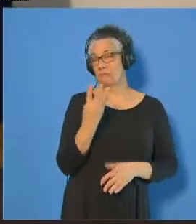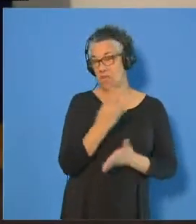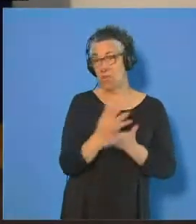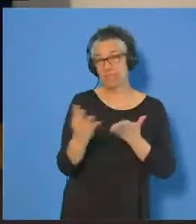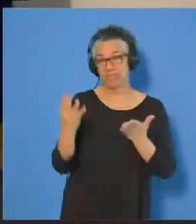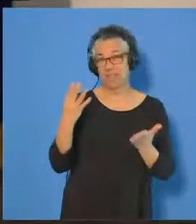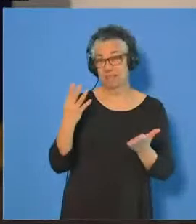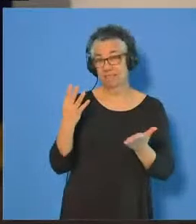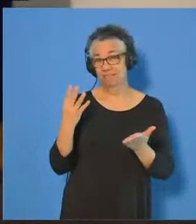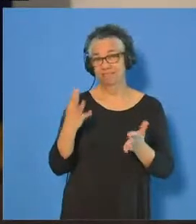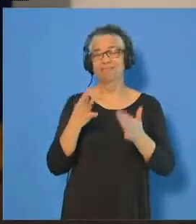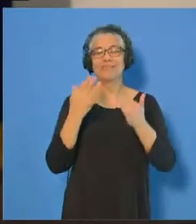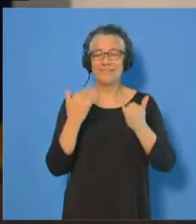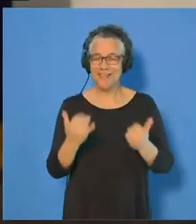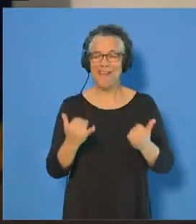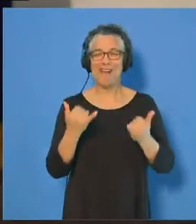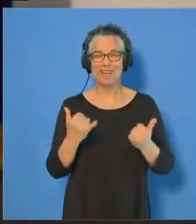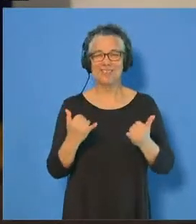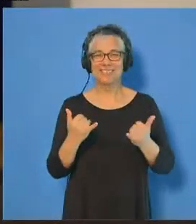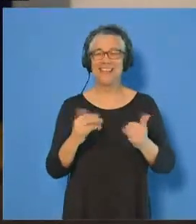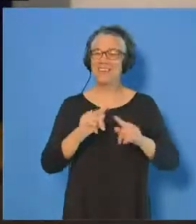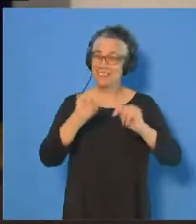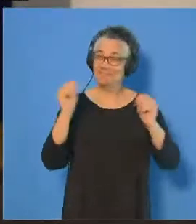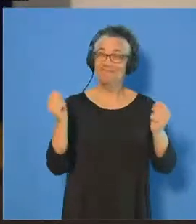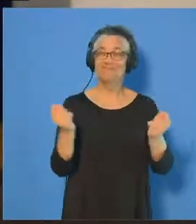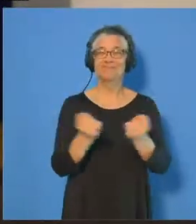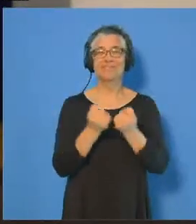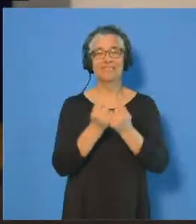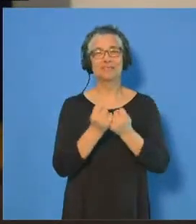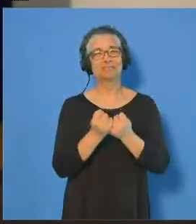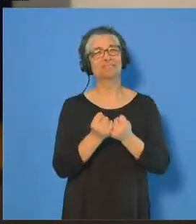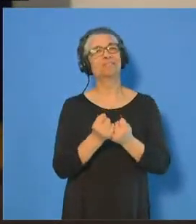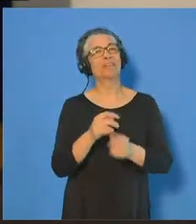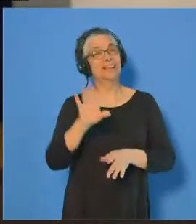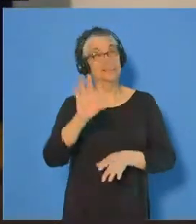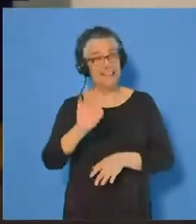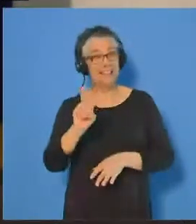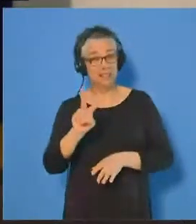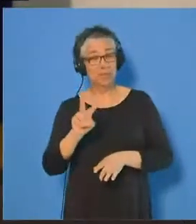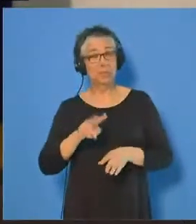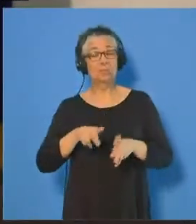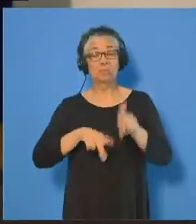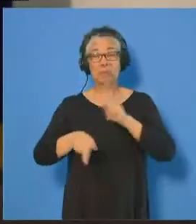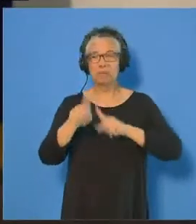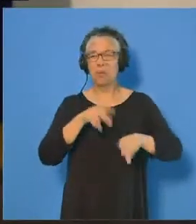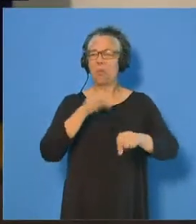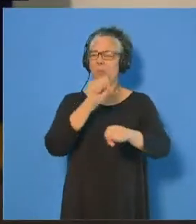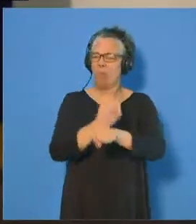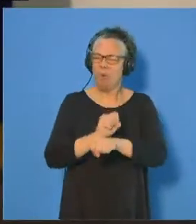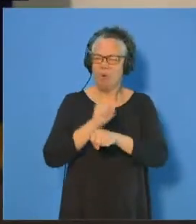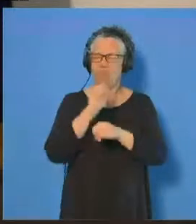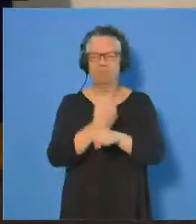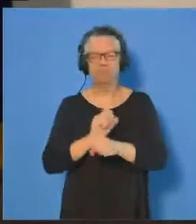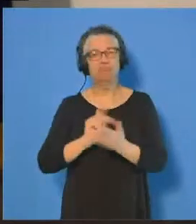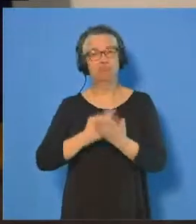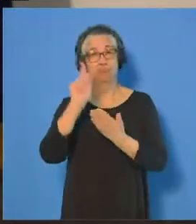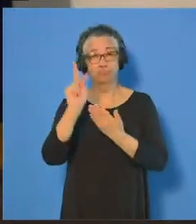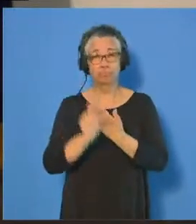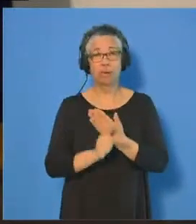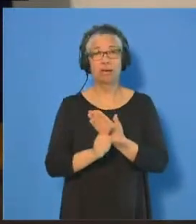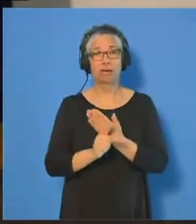ago, and now have a team of some 92 persons working on this